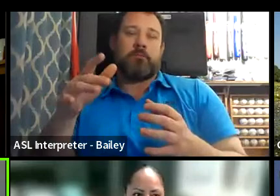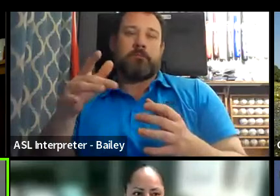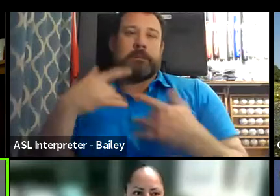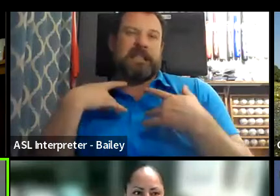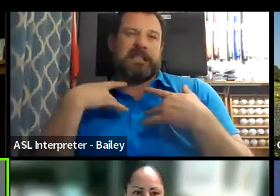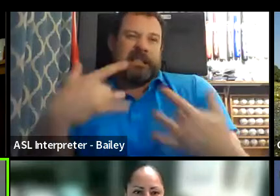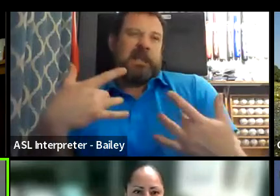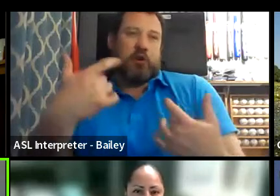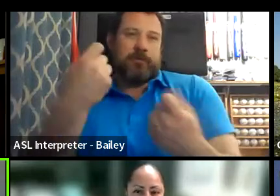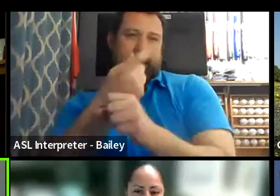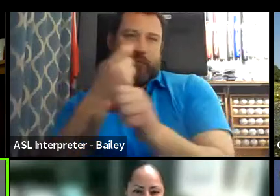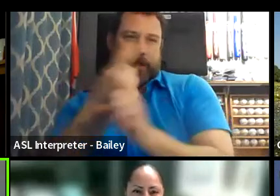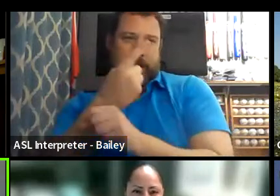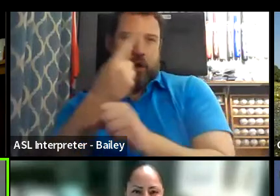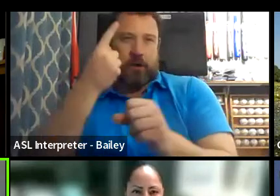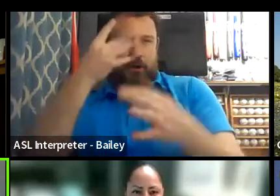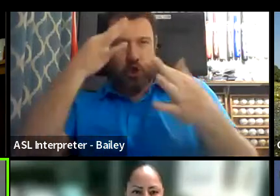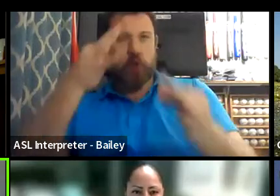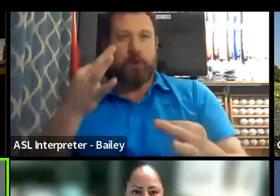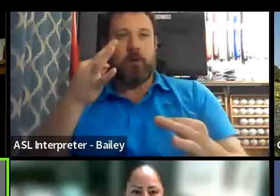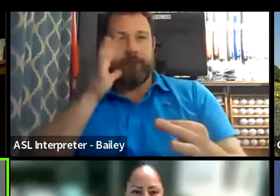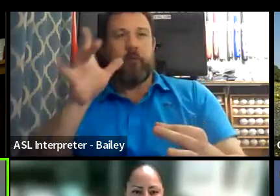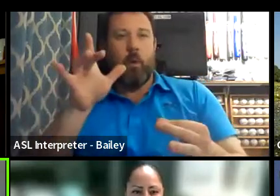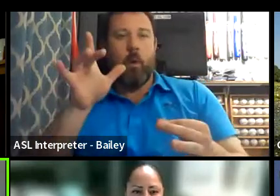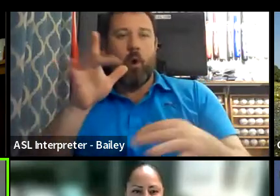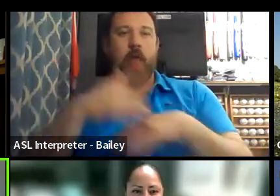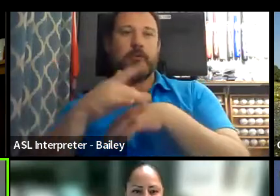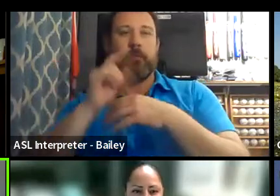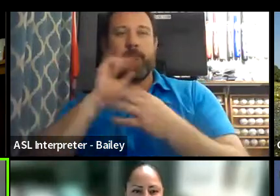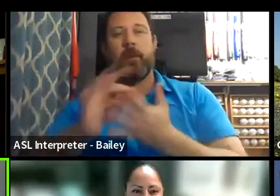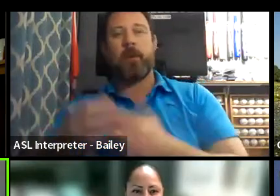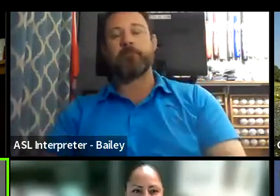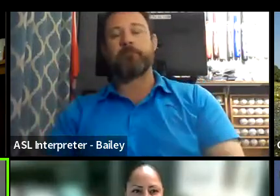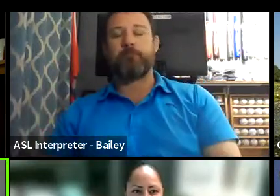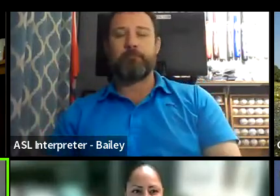every year in determining eligibility for Medi-Cal.